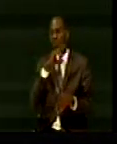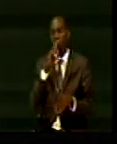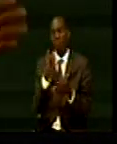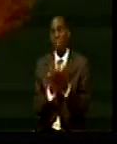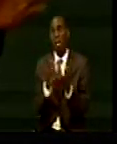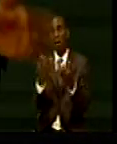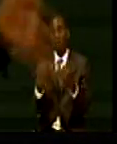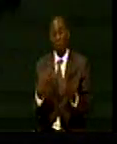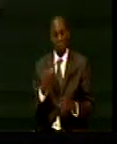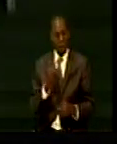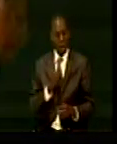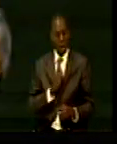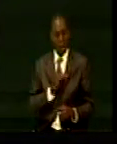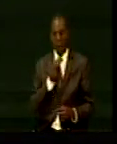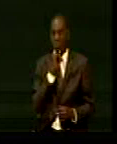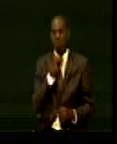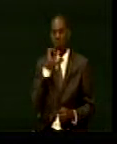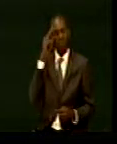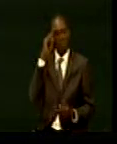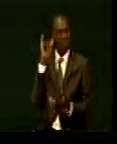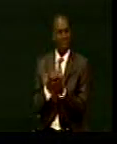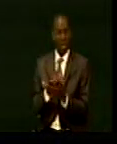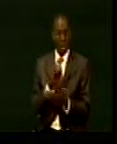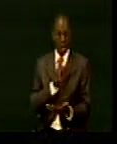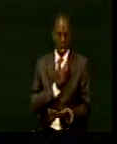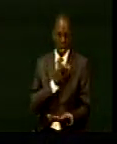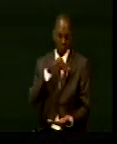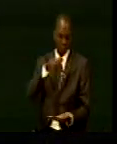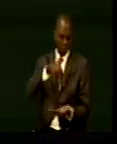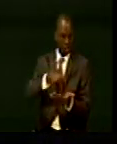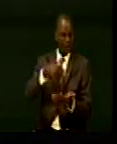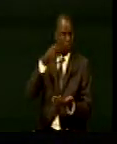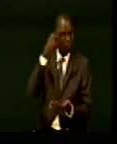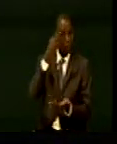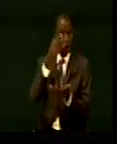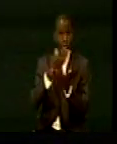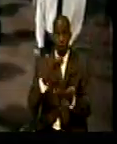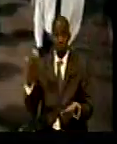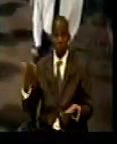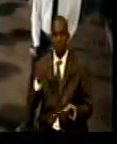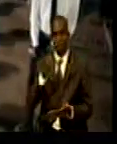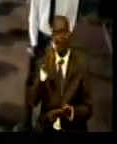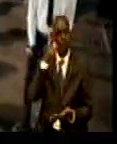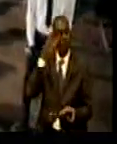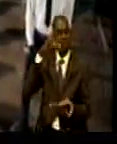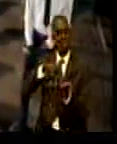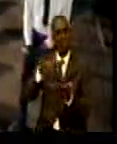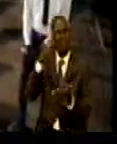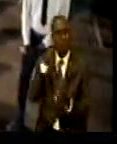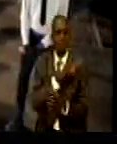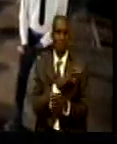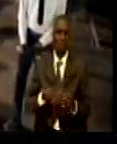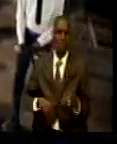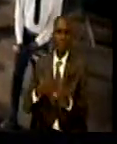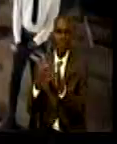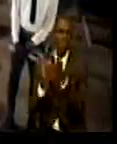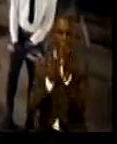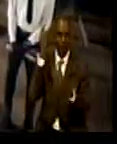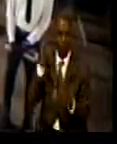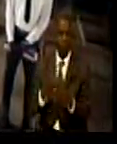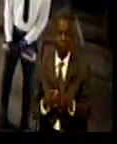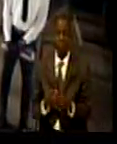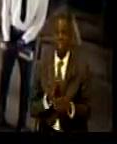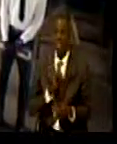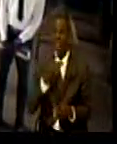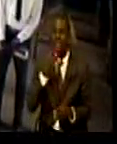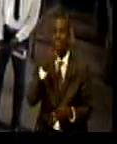I stand for something. You will stand for Christ. Are you there? I said you'll stand